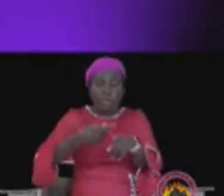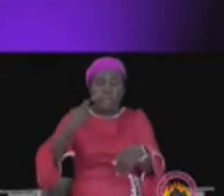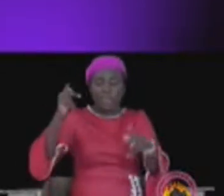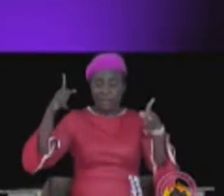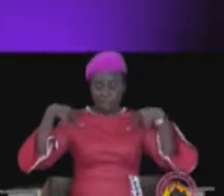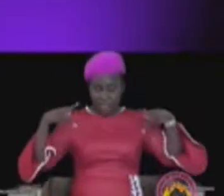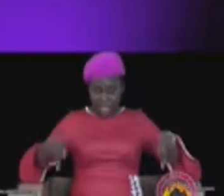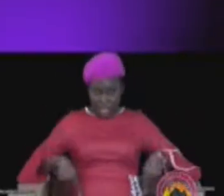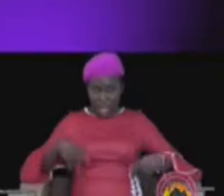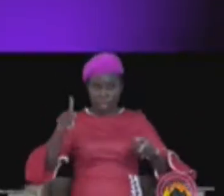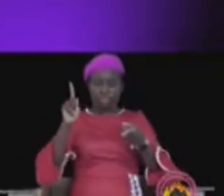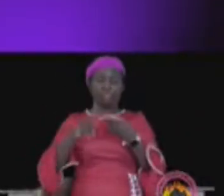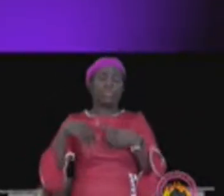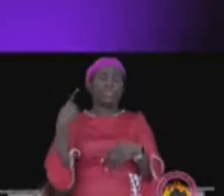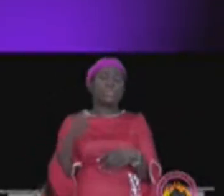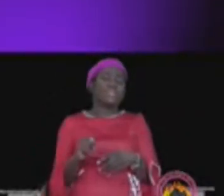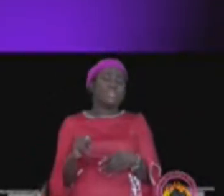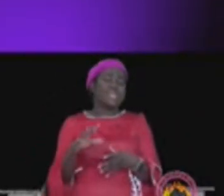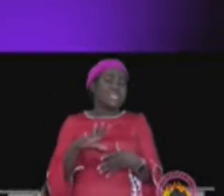spiritual.